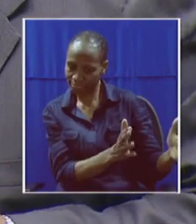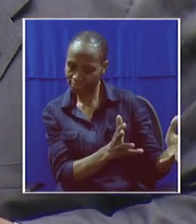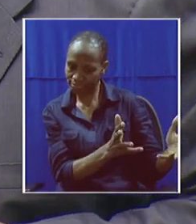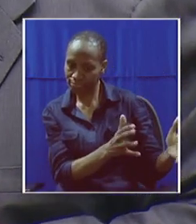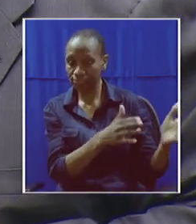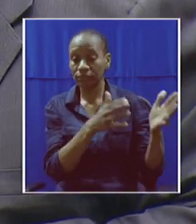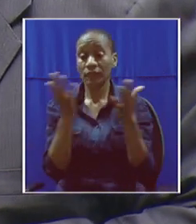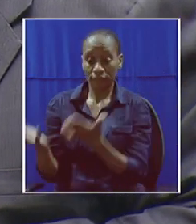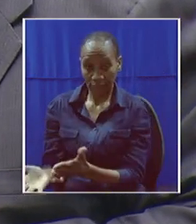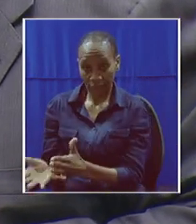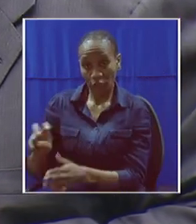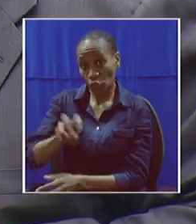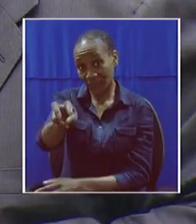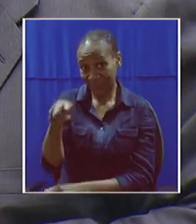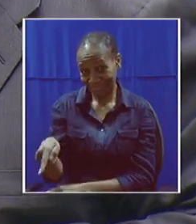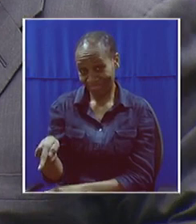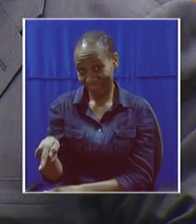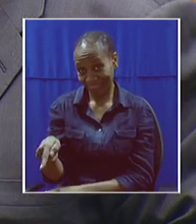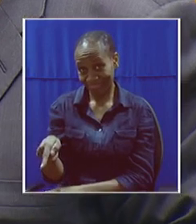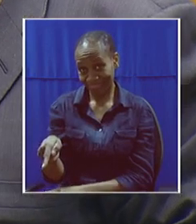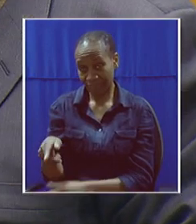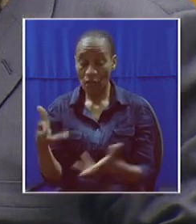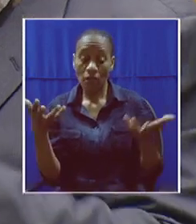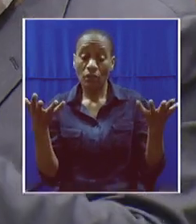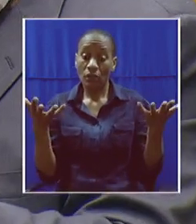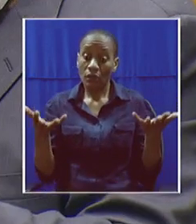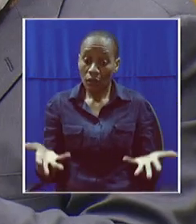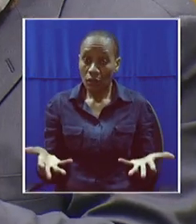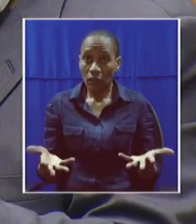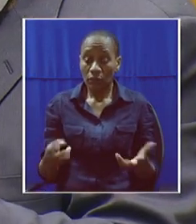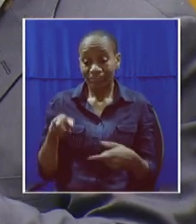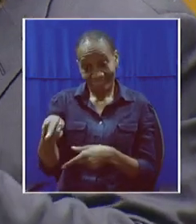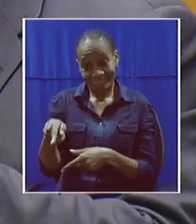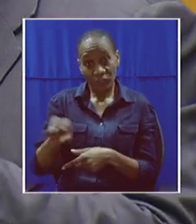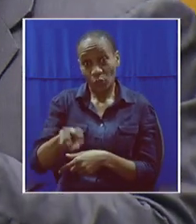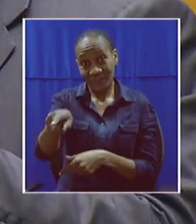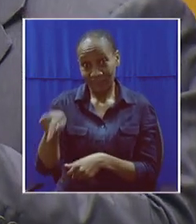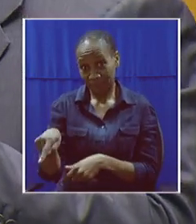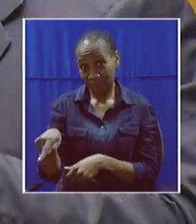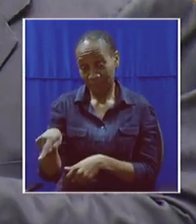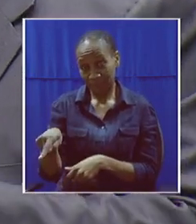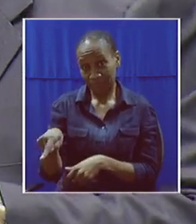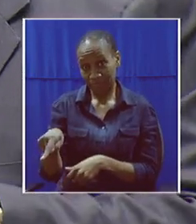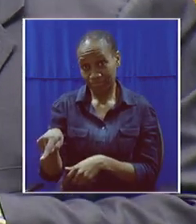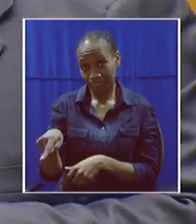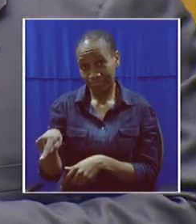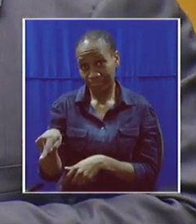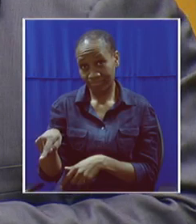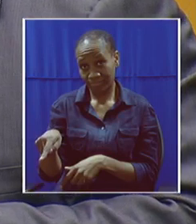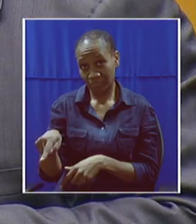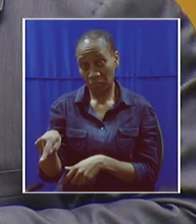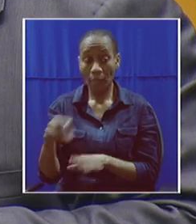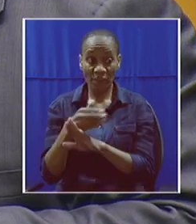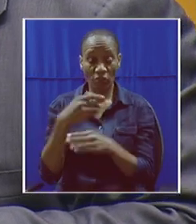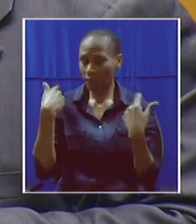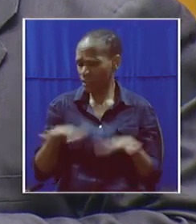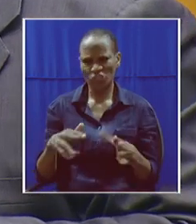and tourism now take tourism uh and we have had this discussion